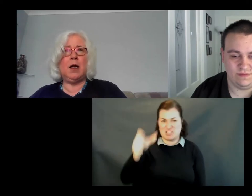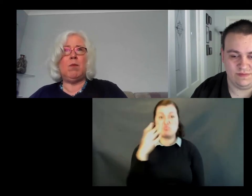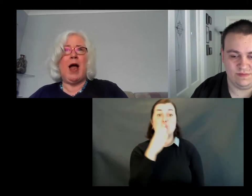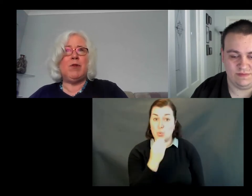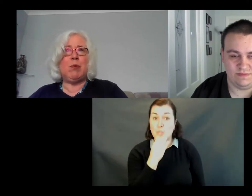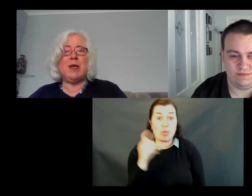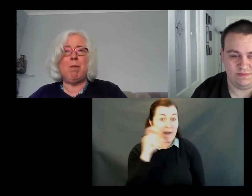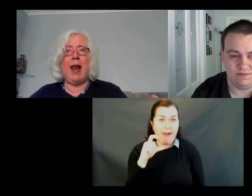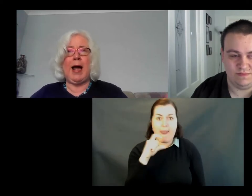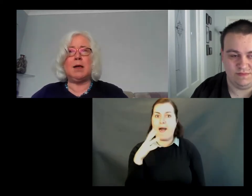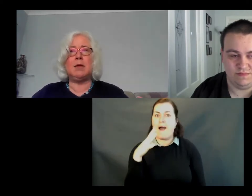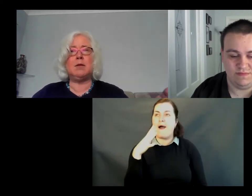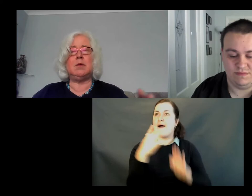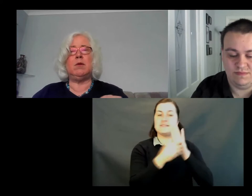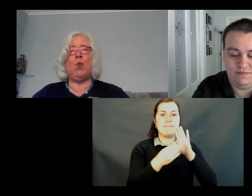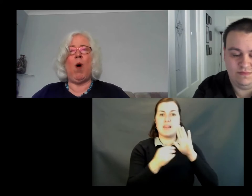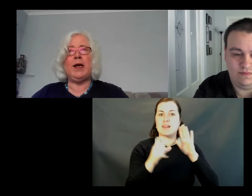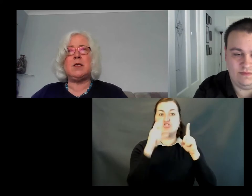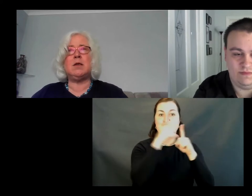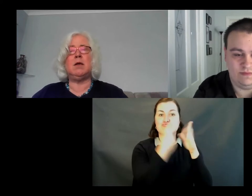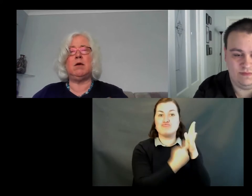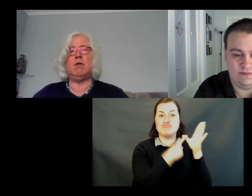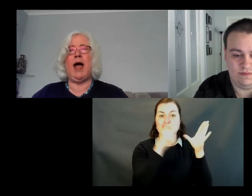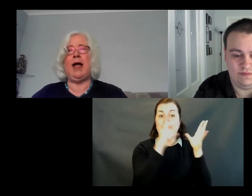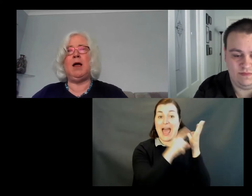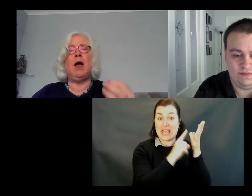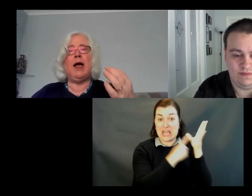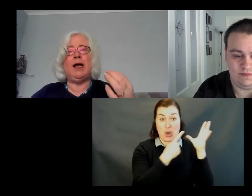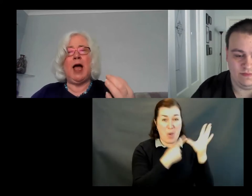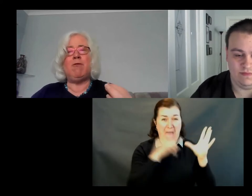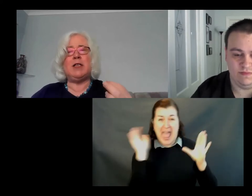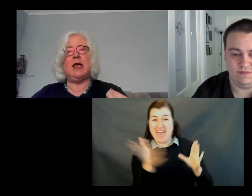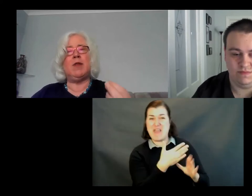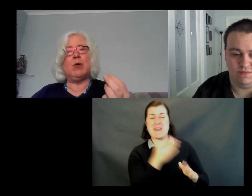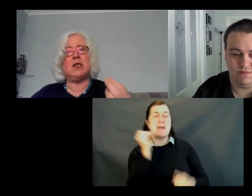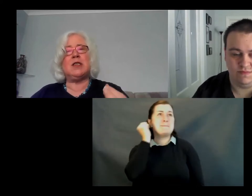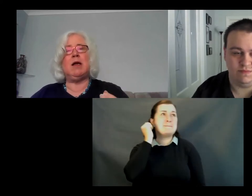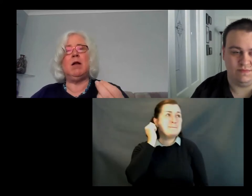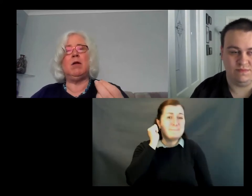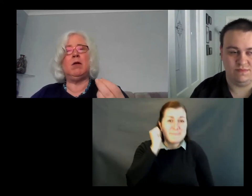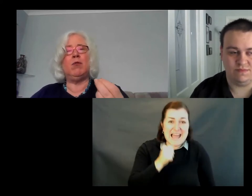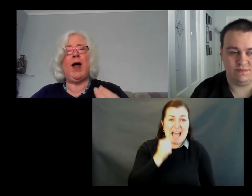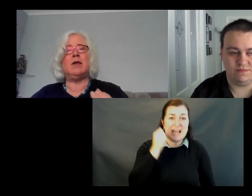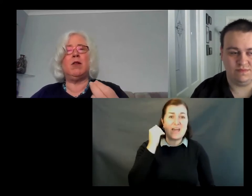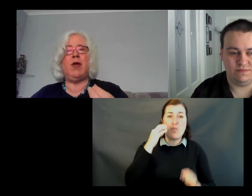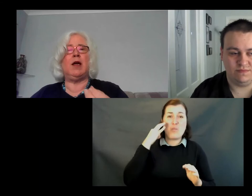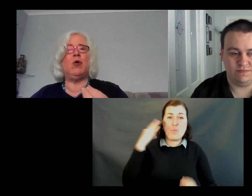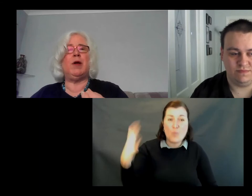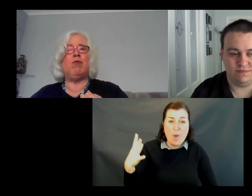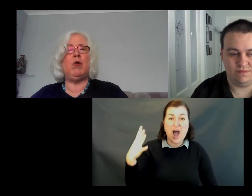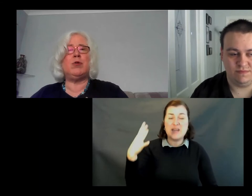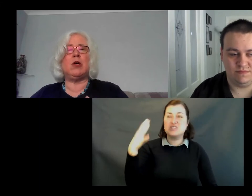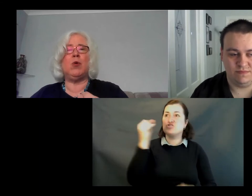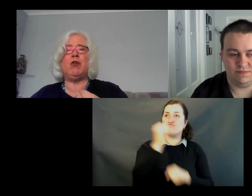Dracula, everything was in black, white, grey. In every scene, there was a single red thing.